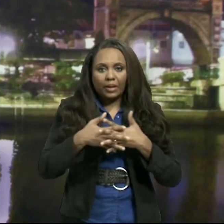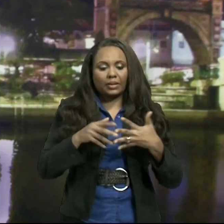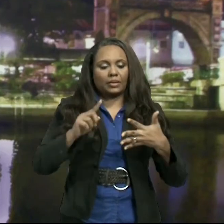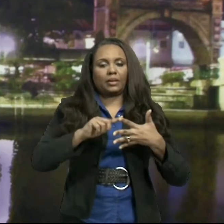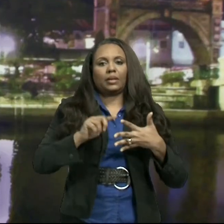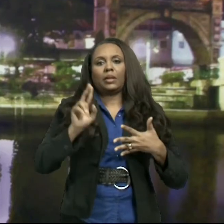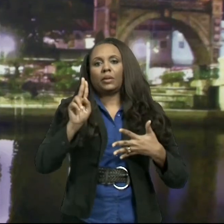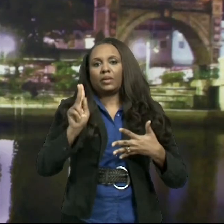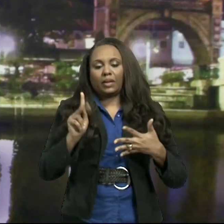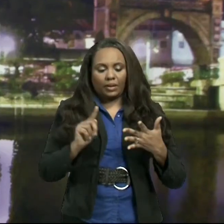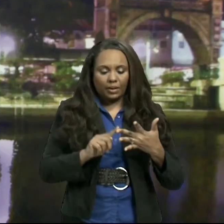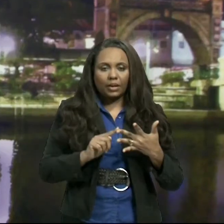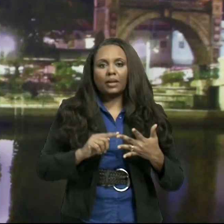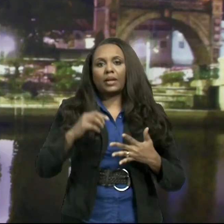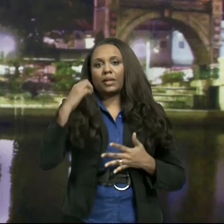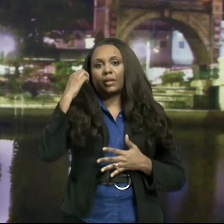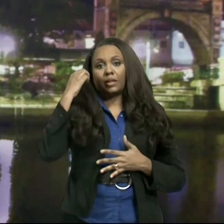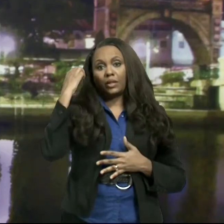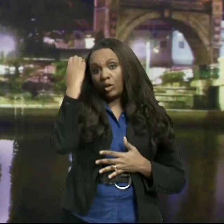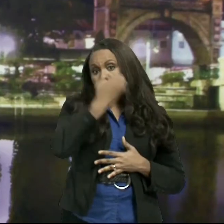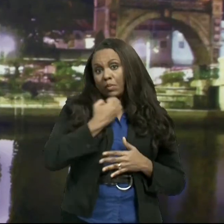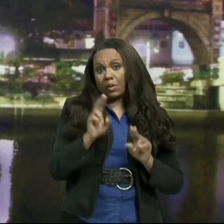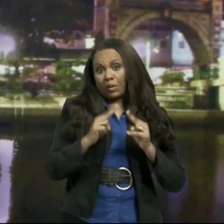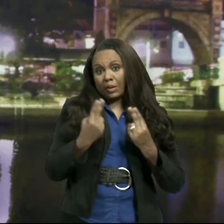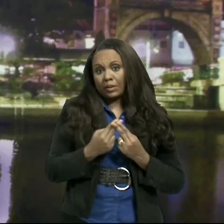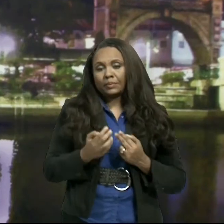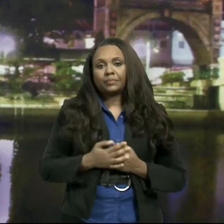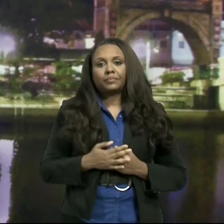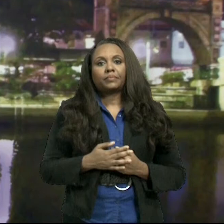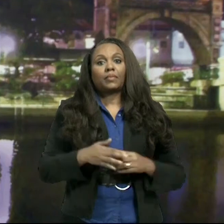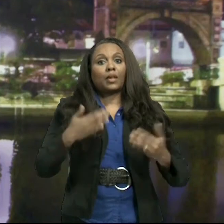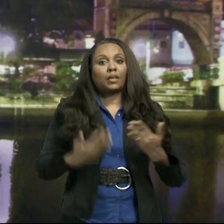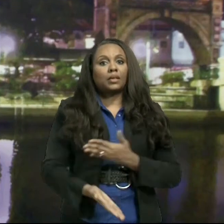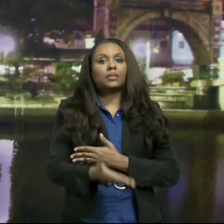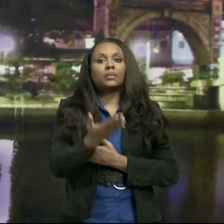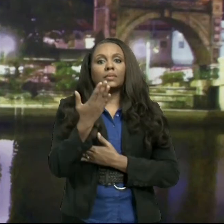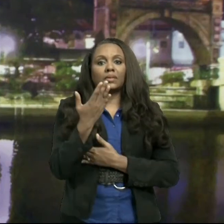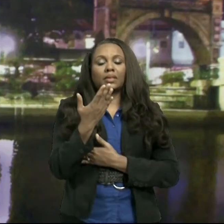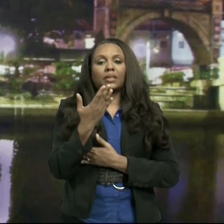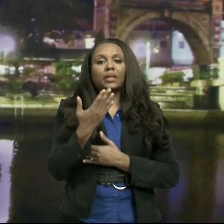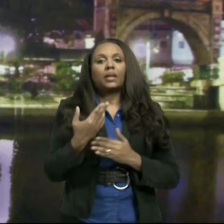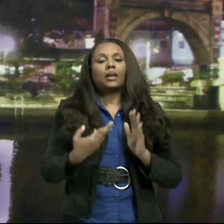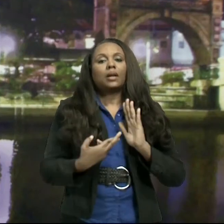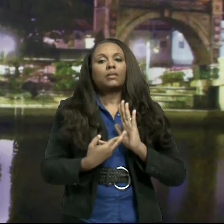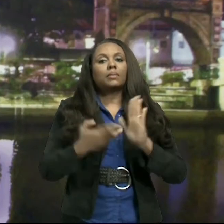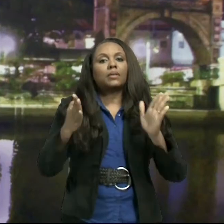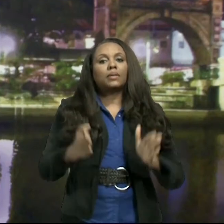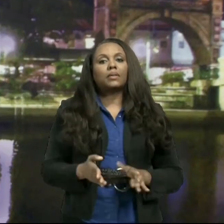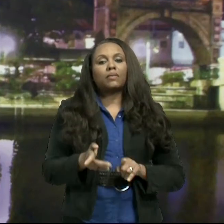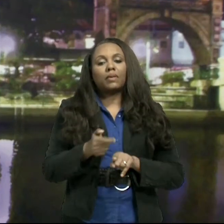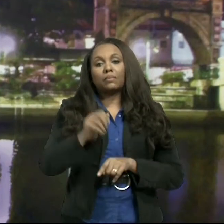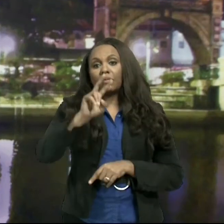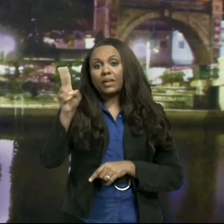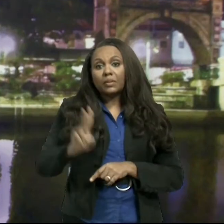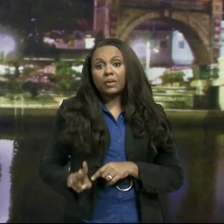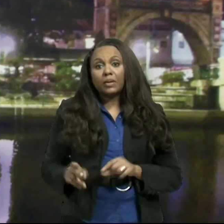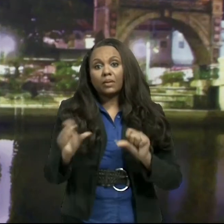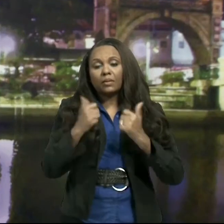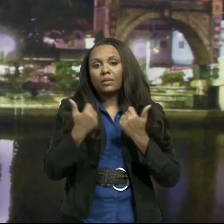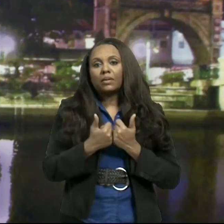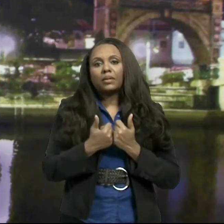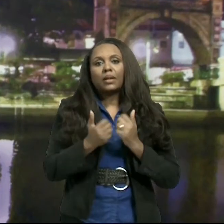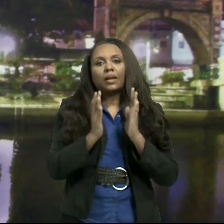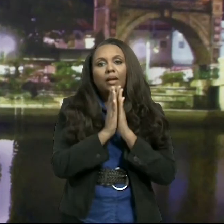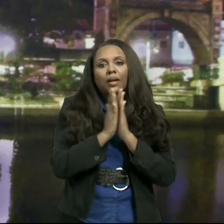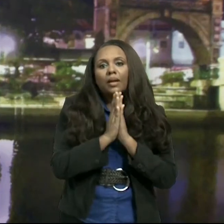and the UK. Speaking on today's edition of Morning Barbados, an association member, Enrique Zerpa, made the appeal to